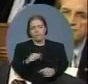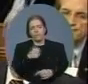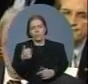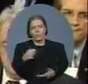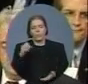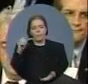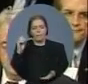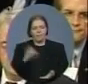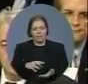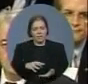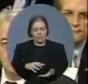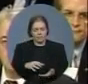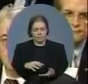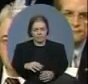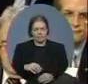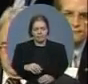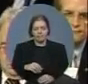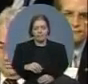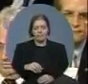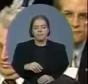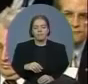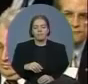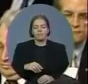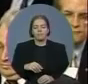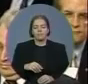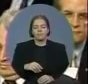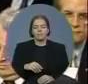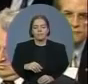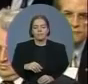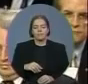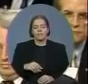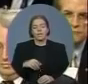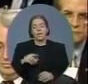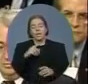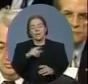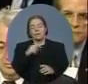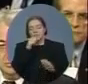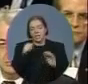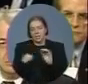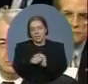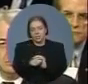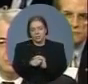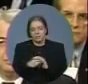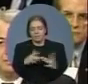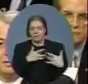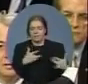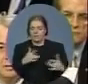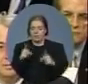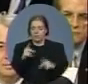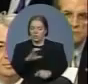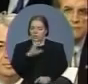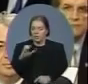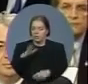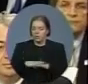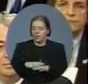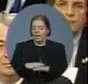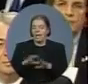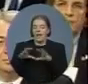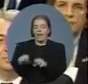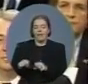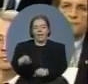not only failed to tell Canadians the truth, it even broke Canada's copyright laws. The industry minister is allowing